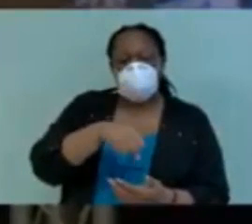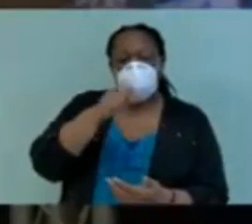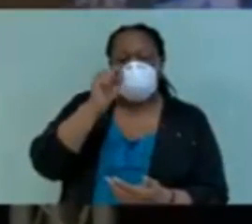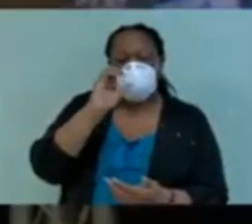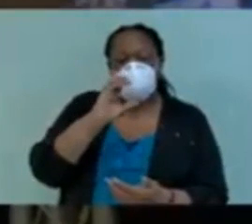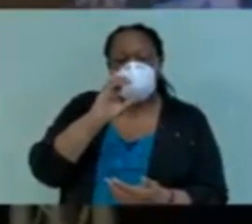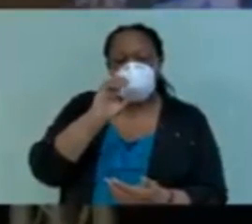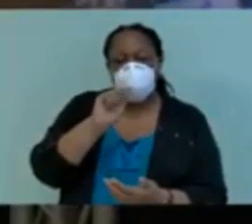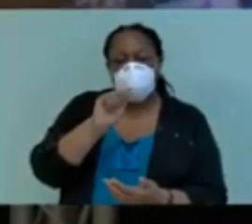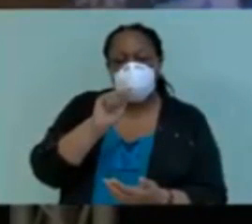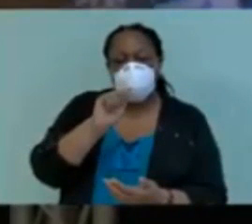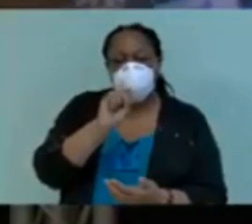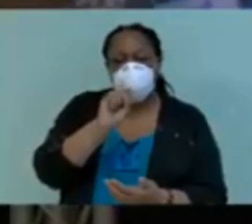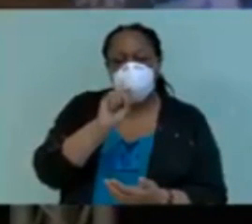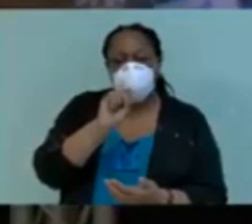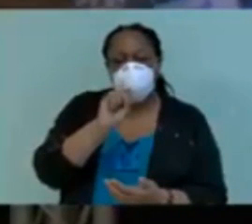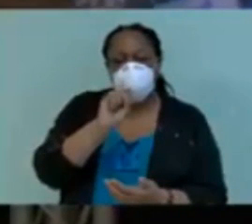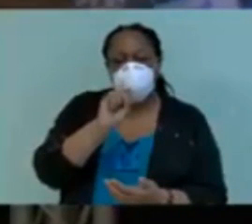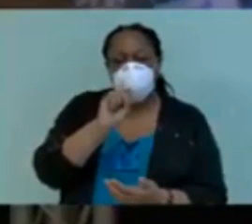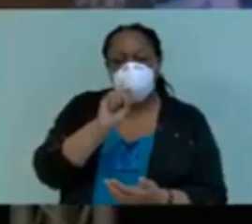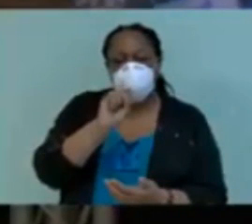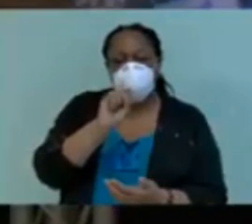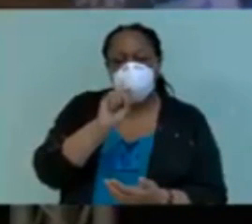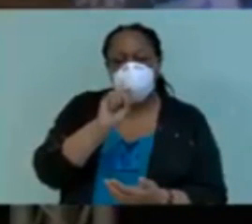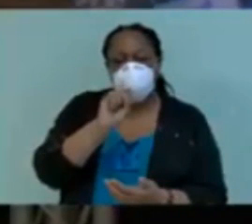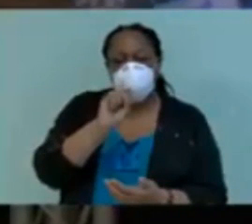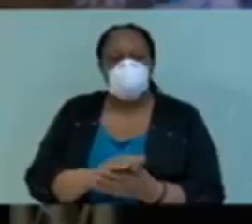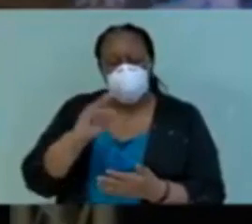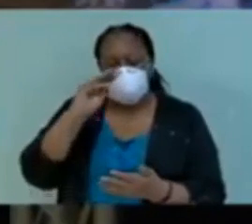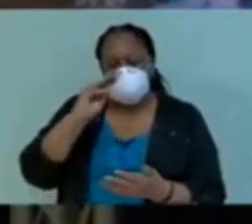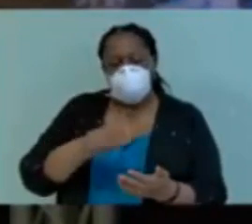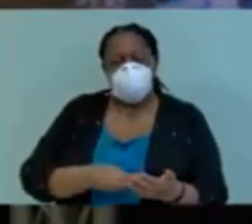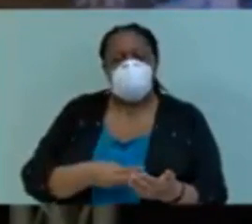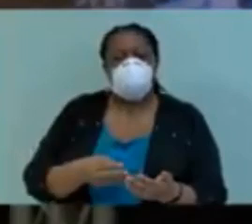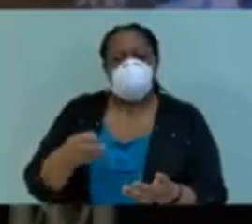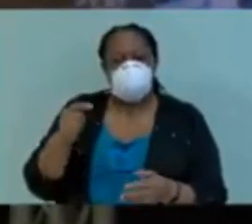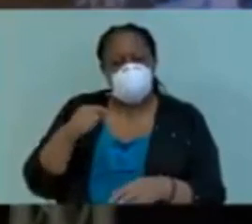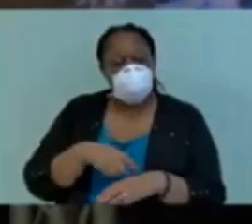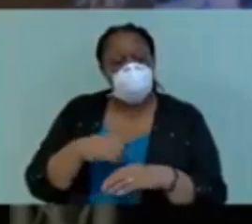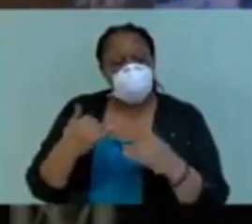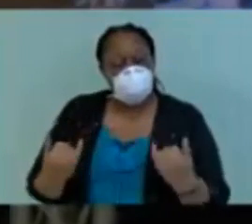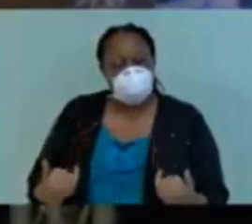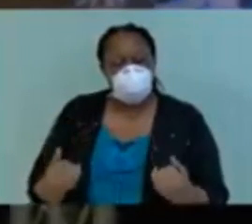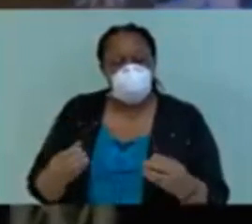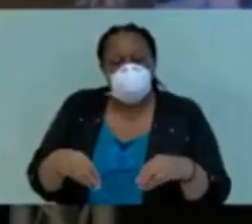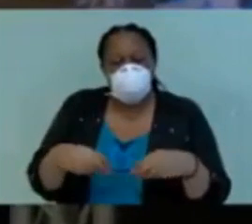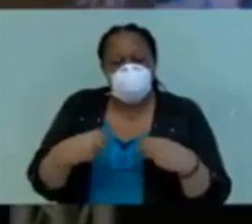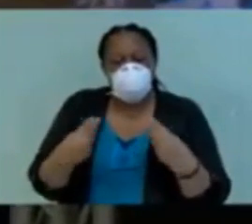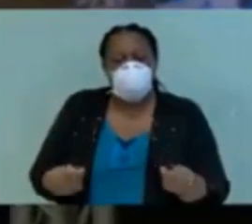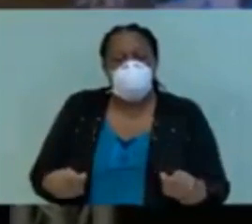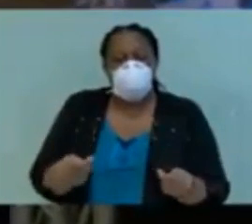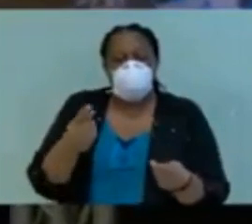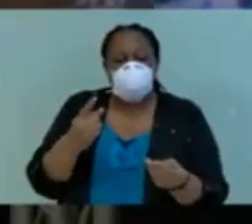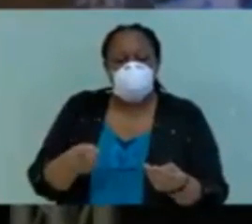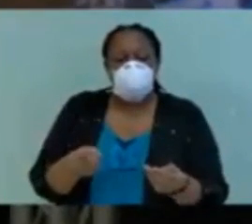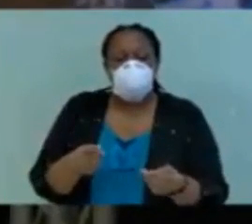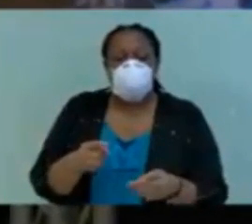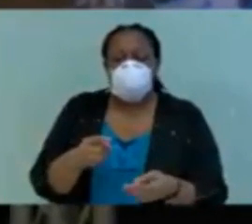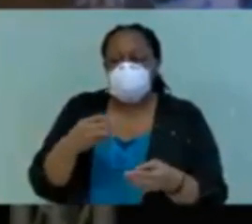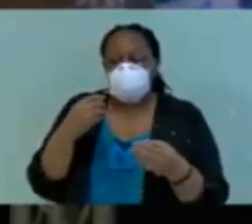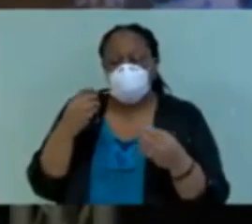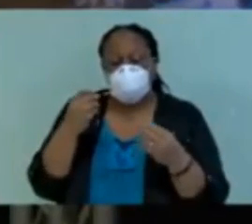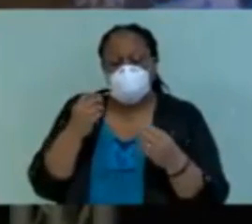challenges as a result of the COVID-19 pandemic, the details of